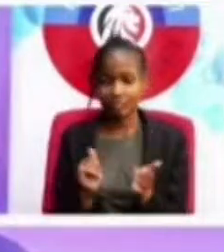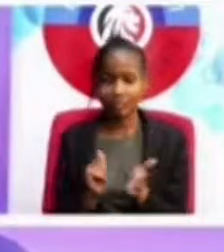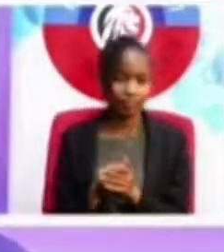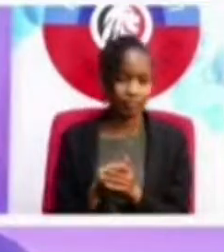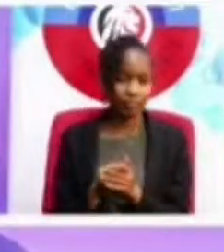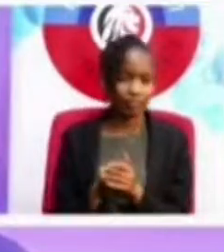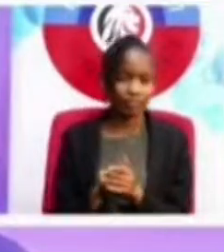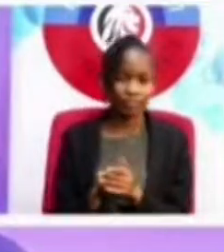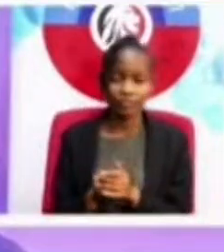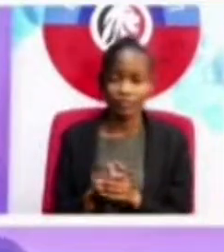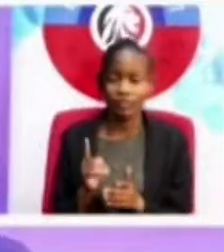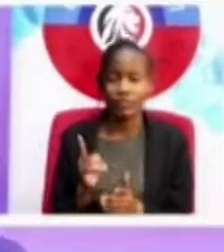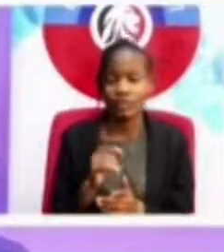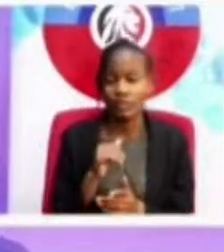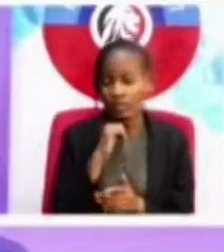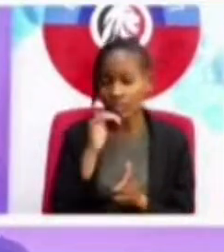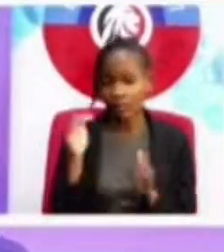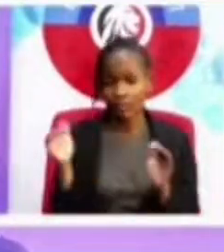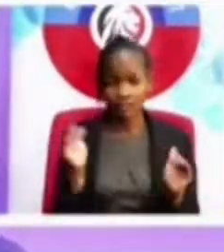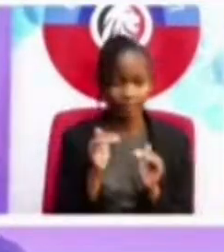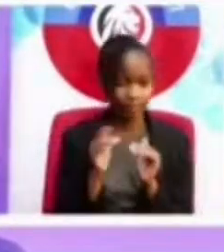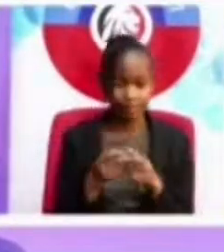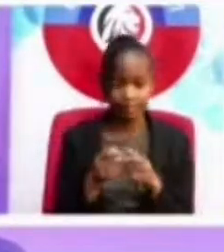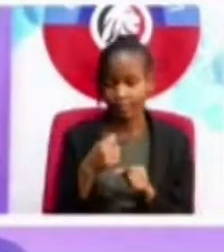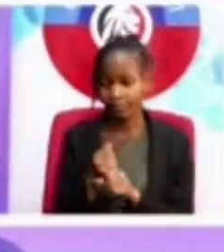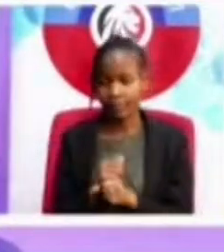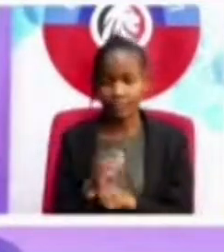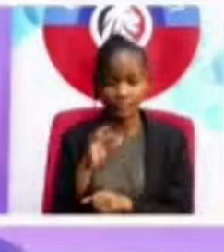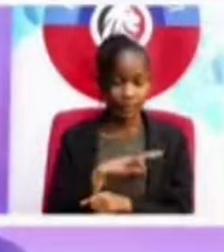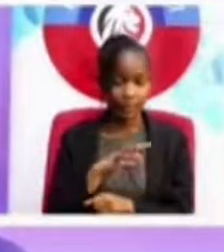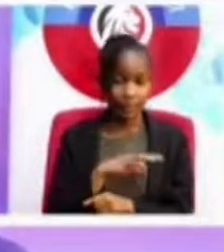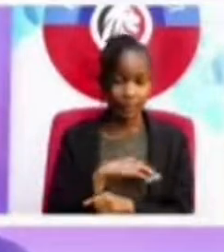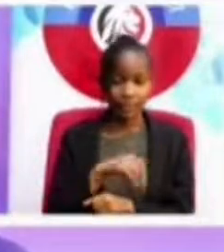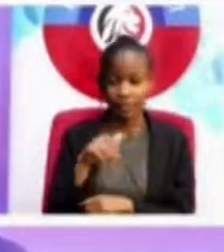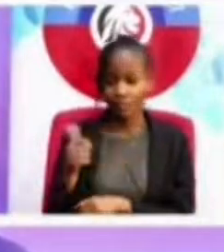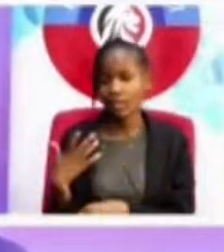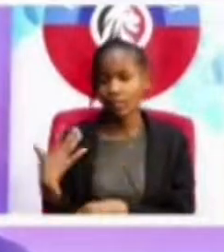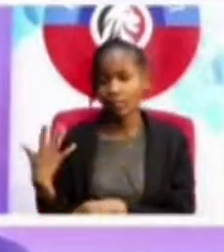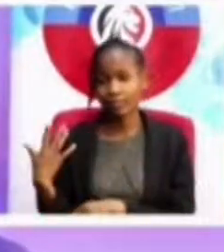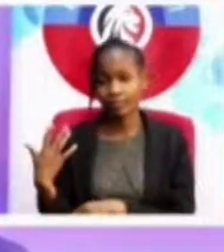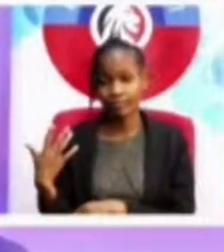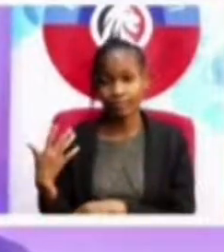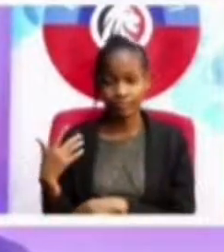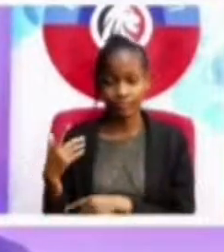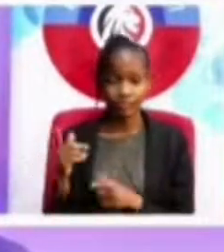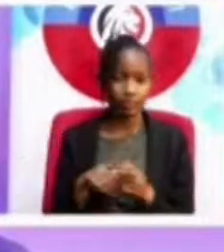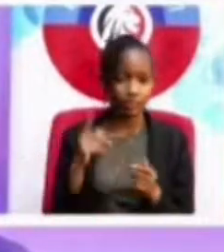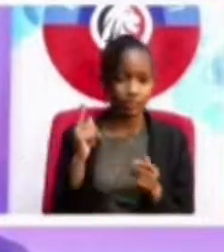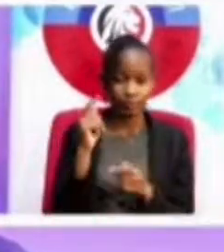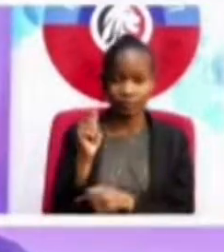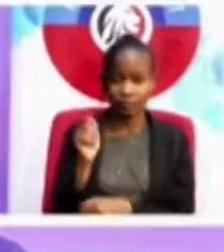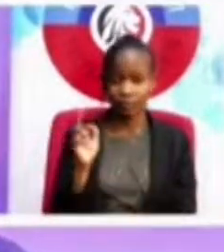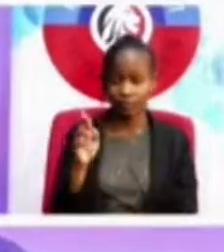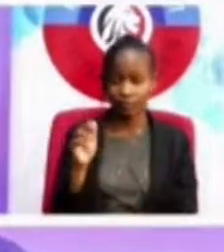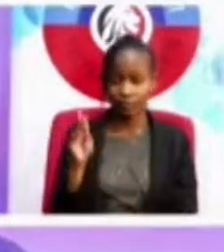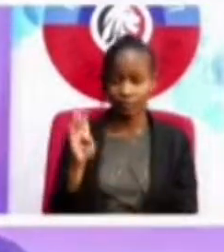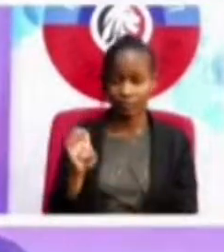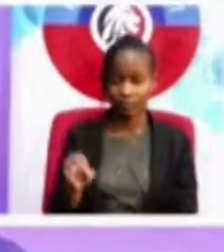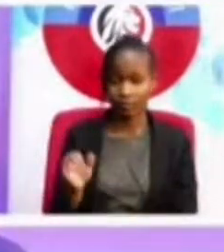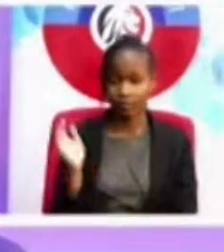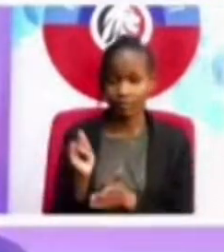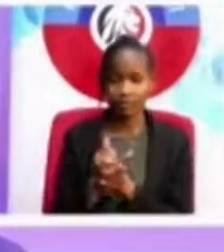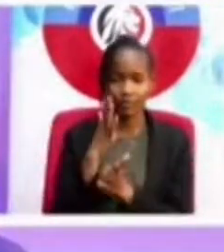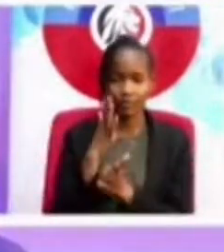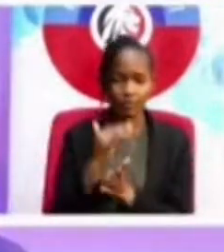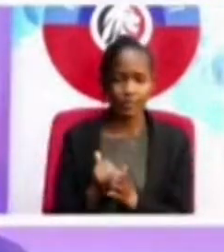completely not level. They will make profits at the expense of others. It's part of trade facilitation. That is why we monitor them all the way